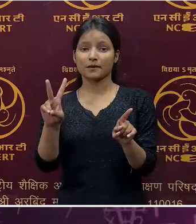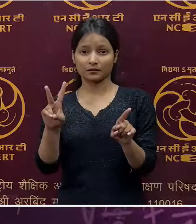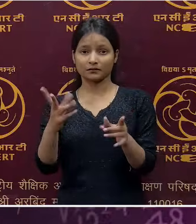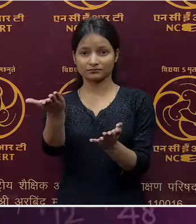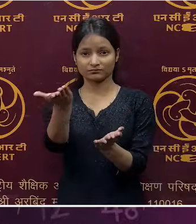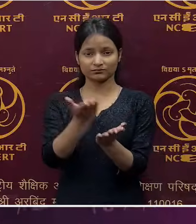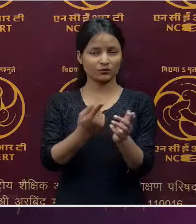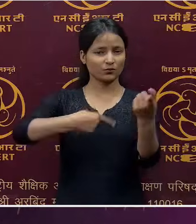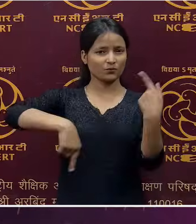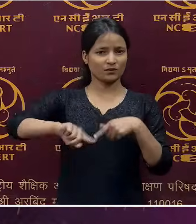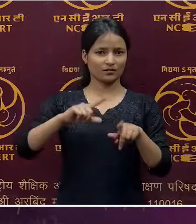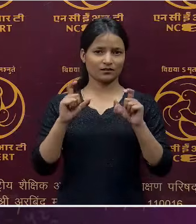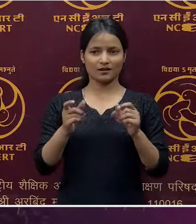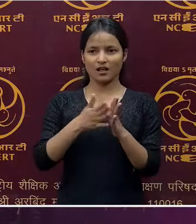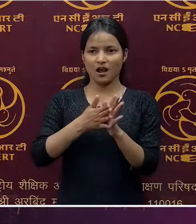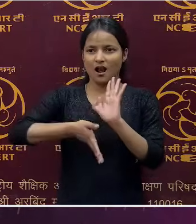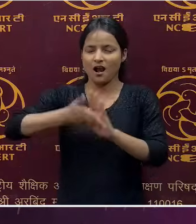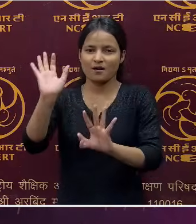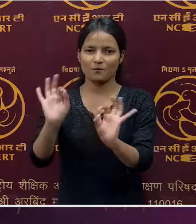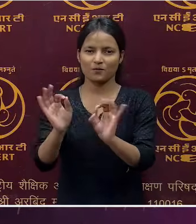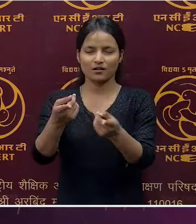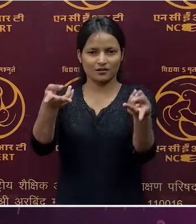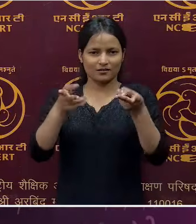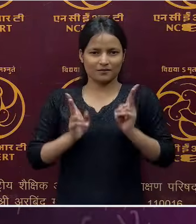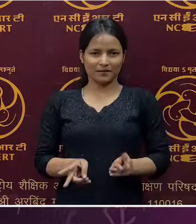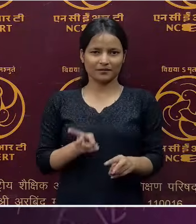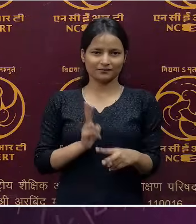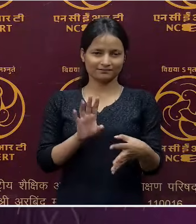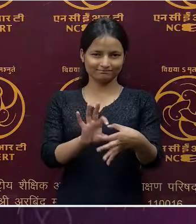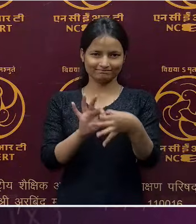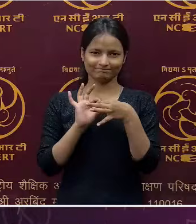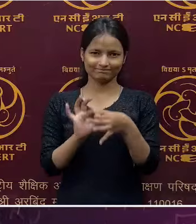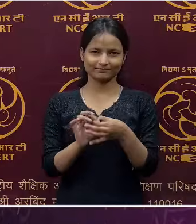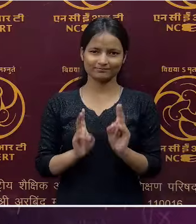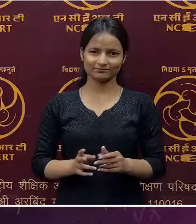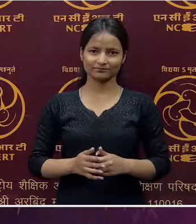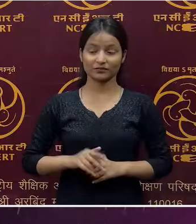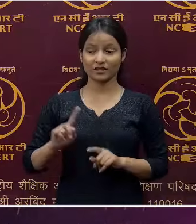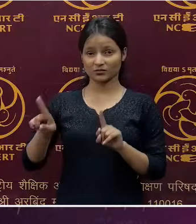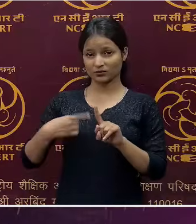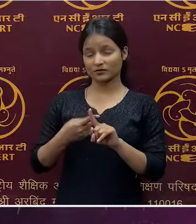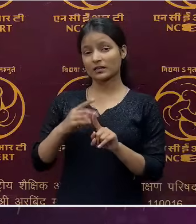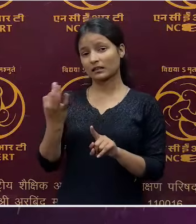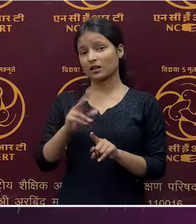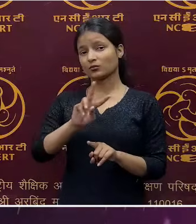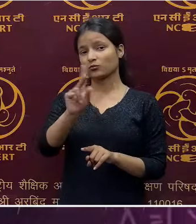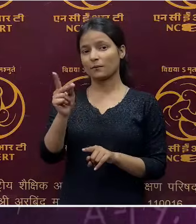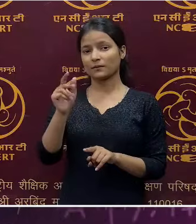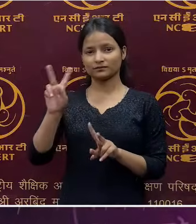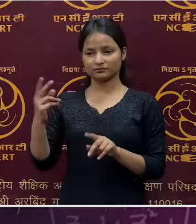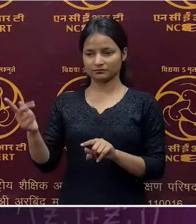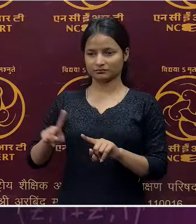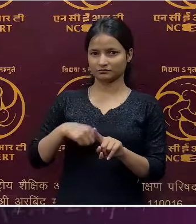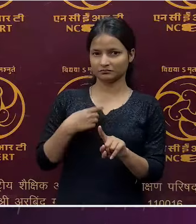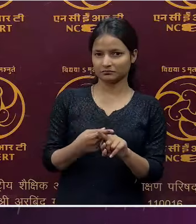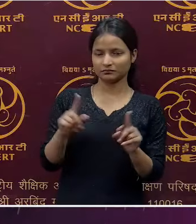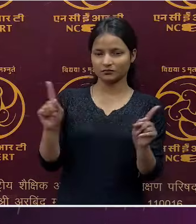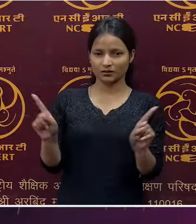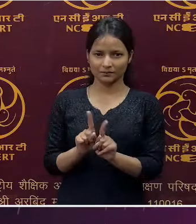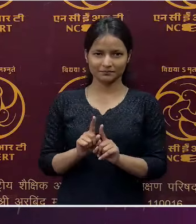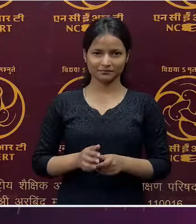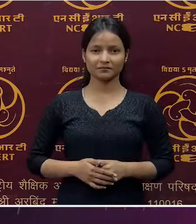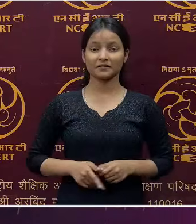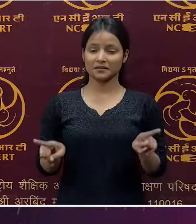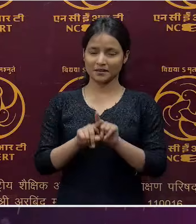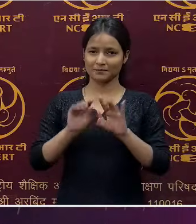of yourself. Don't go anywhere, because after the session you will be joined by our expert, our co-anchor as well. So thank you so